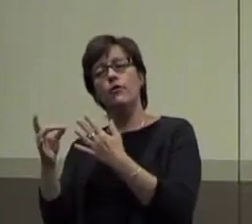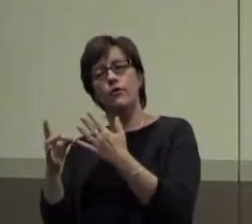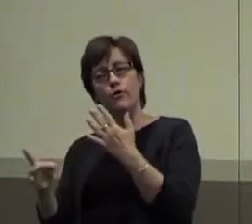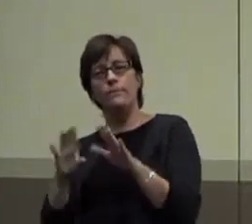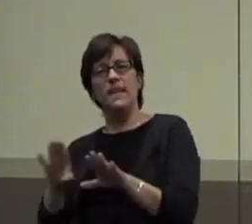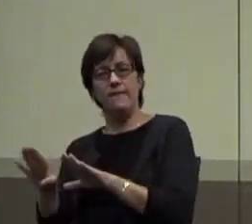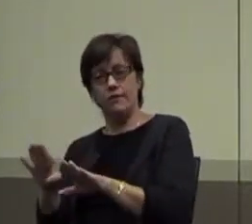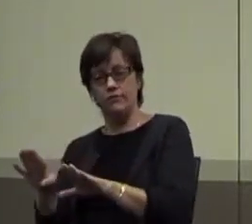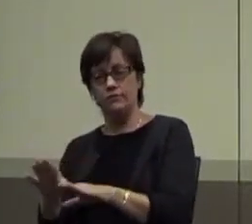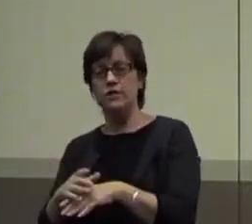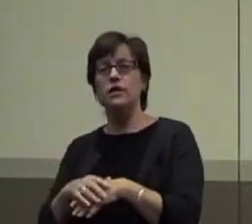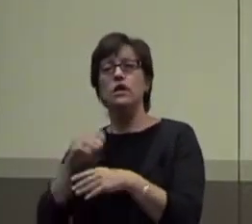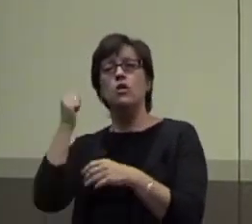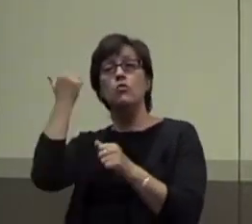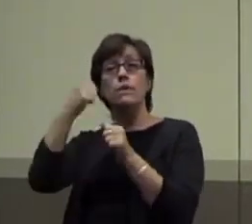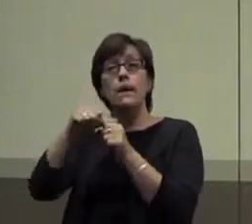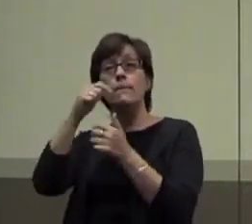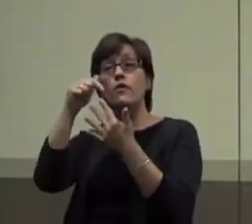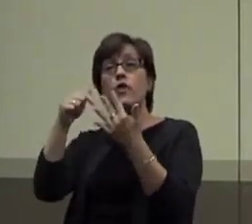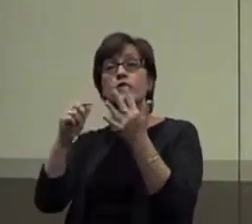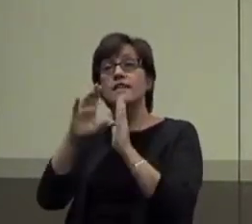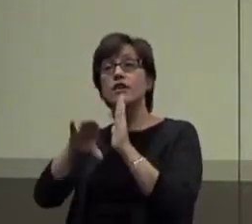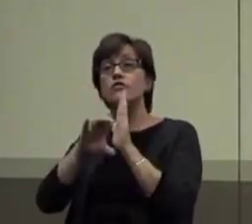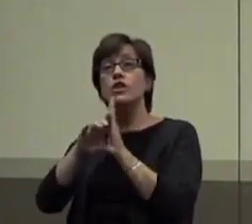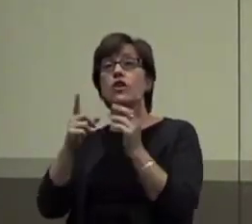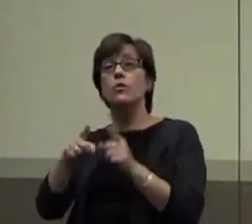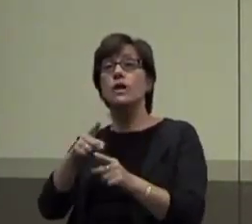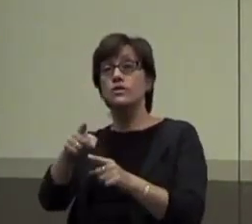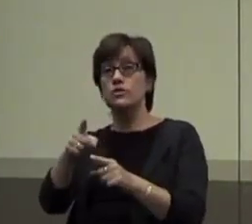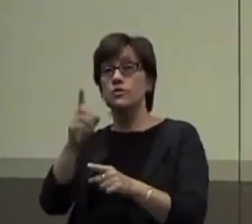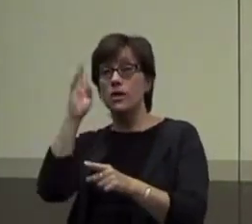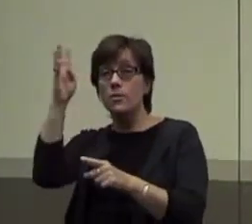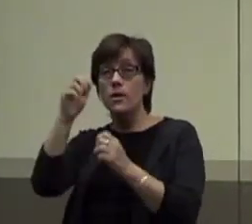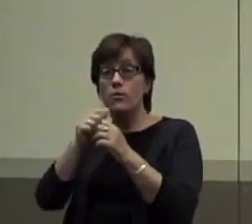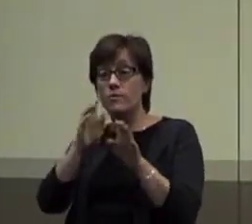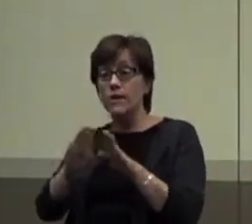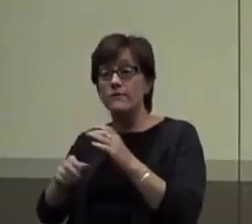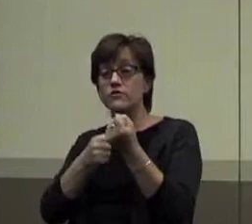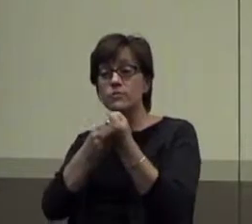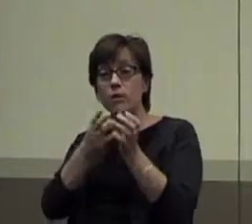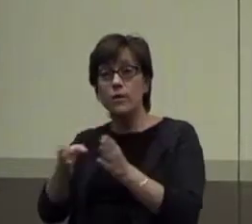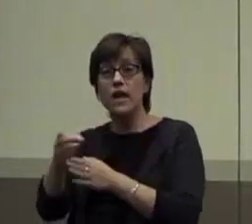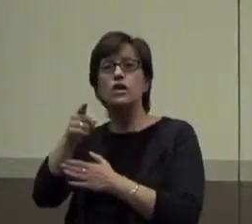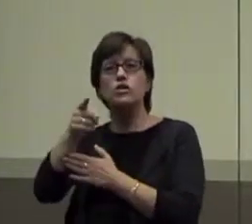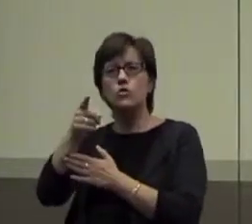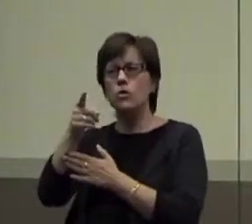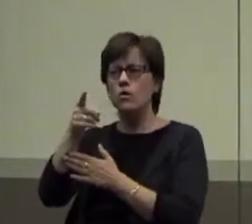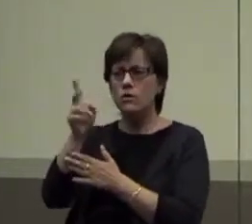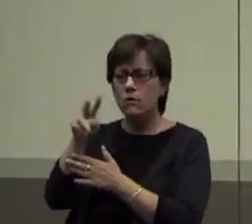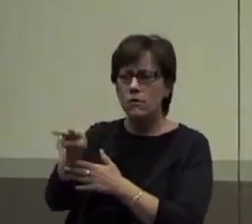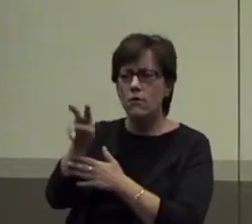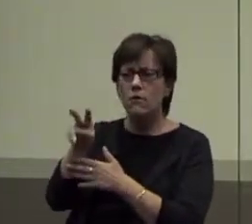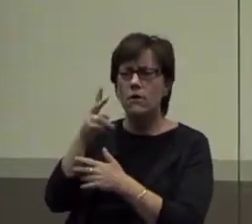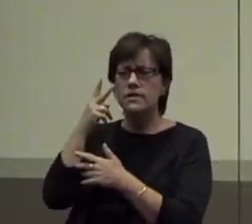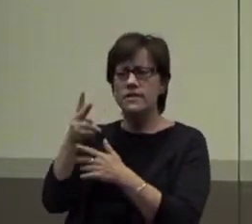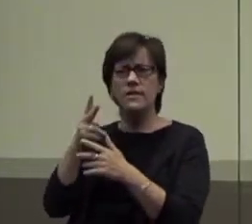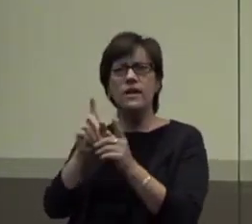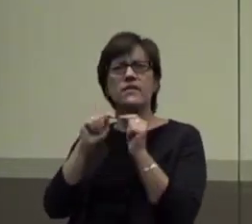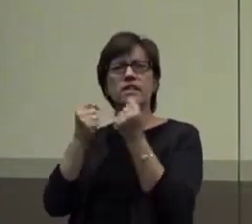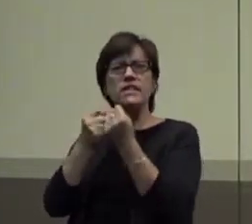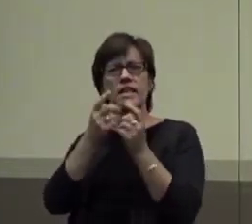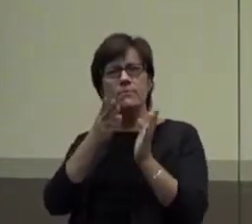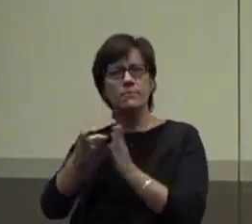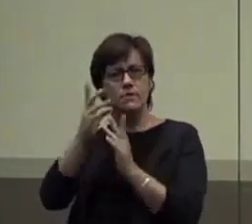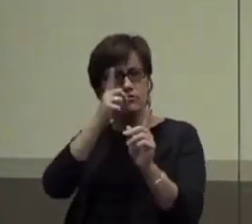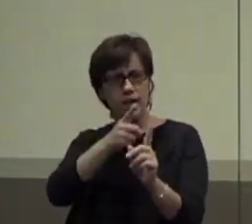you to remember these characteristics, because when you're coming up with your behavior support plans, you're going to check to see if your team strategies match